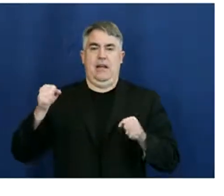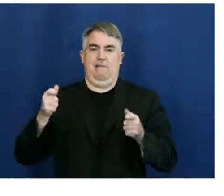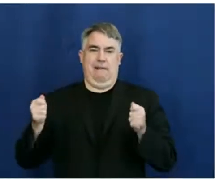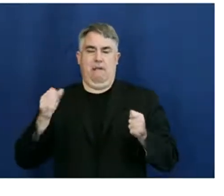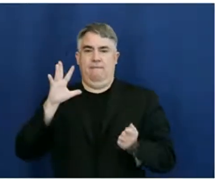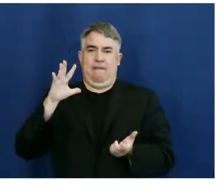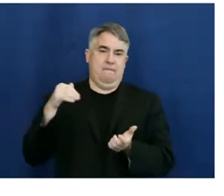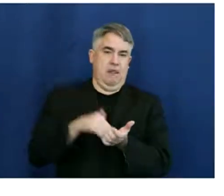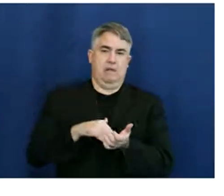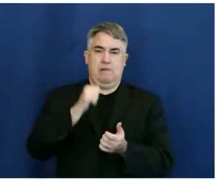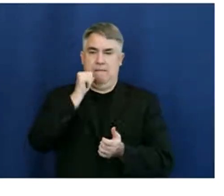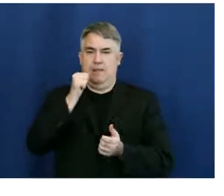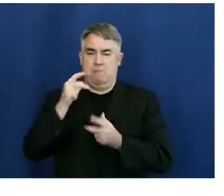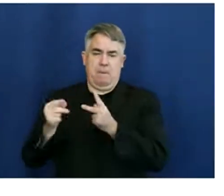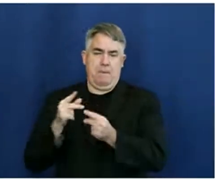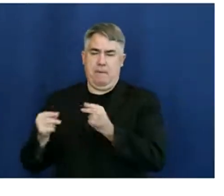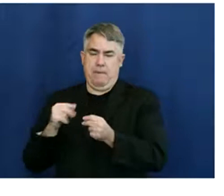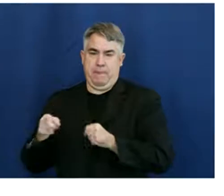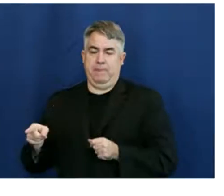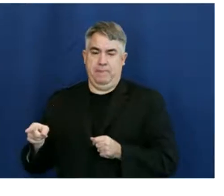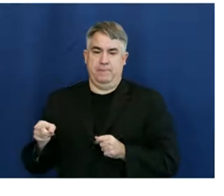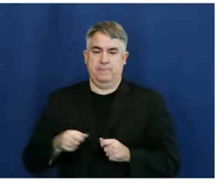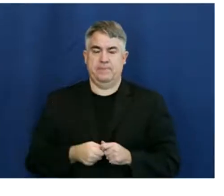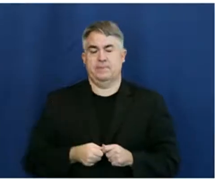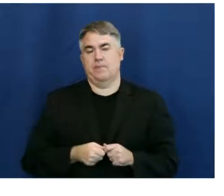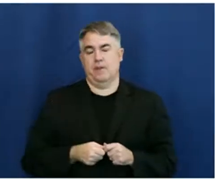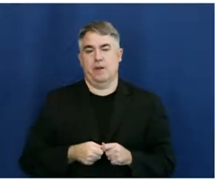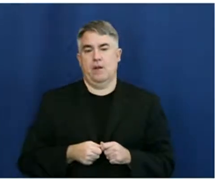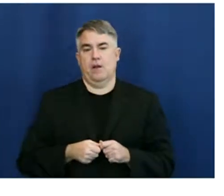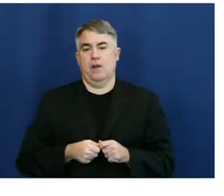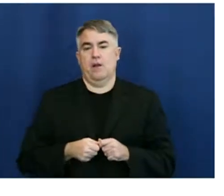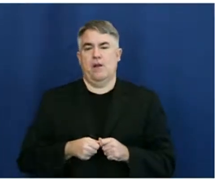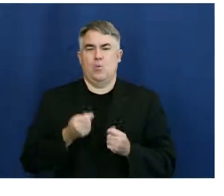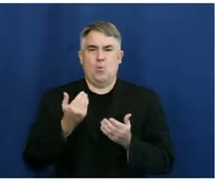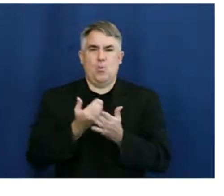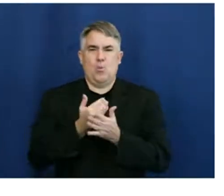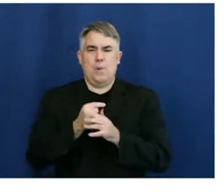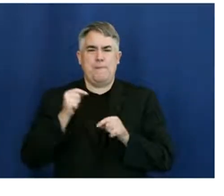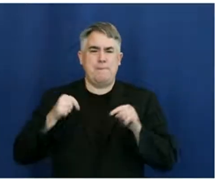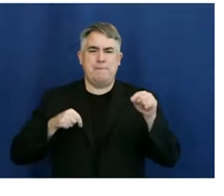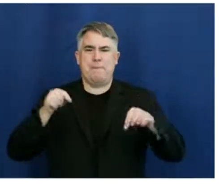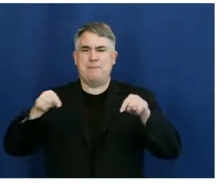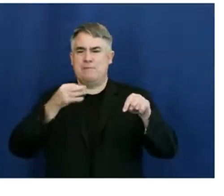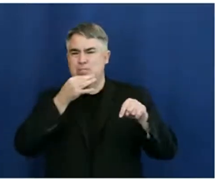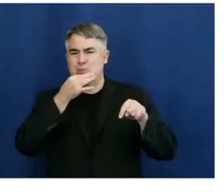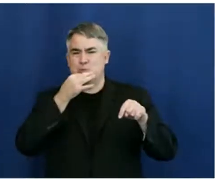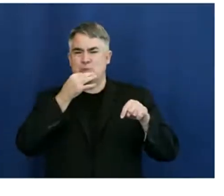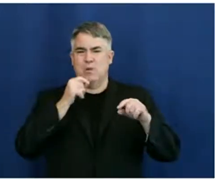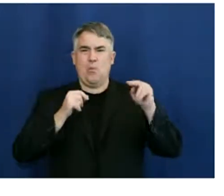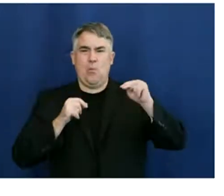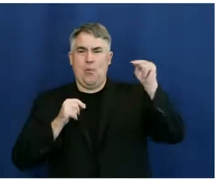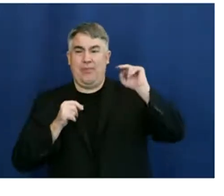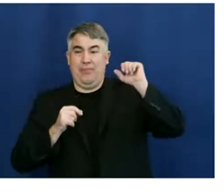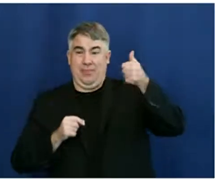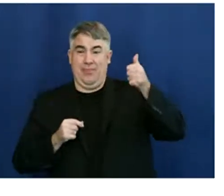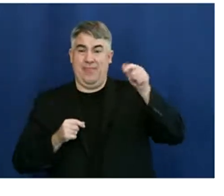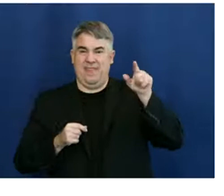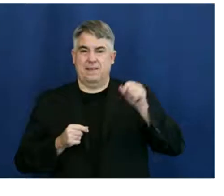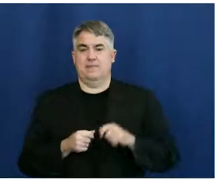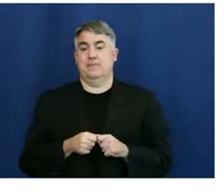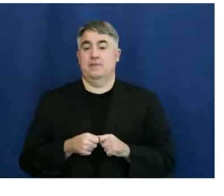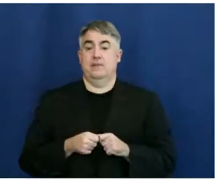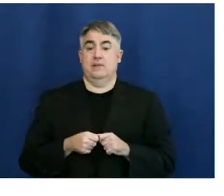day, but again, very limited on supply. You see the new superstation coming in North Coastal. And then the triangles representing our